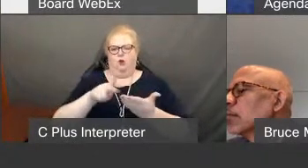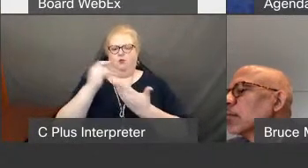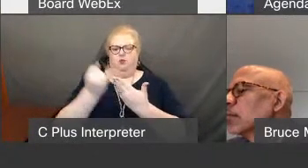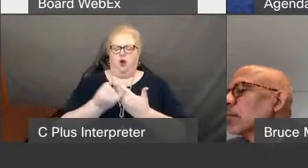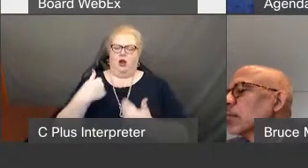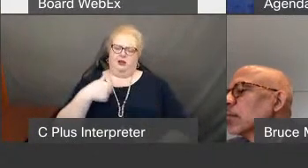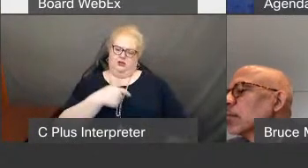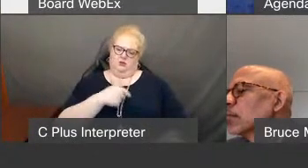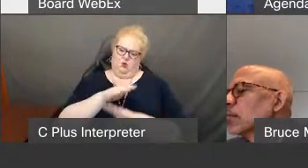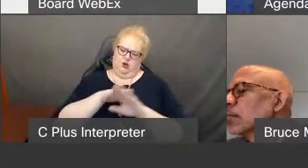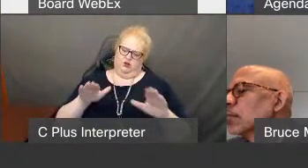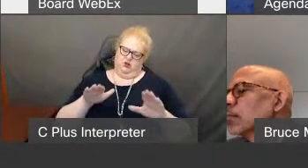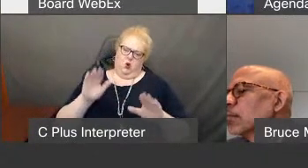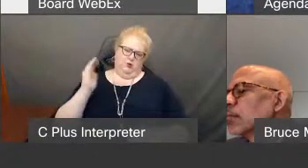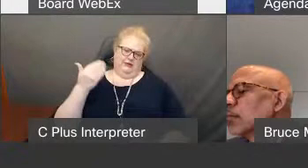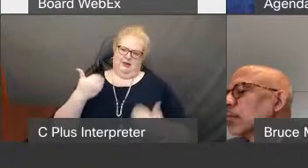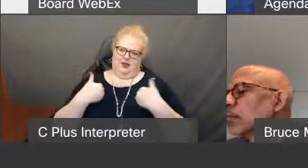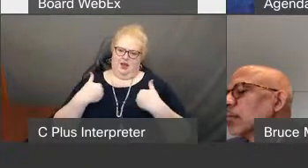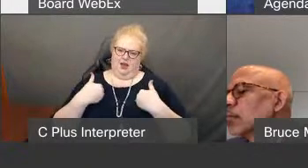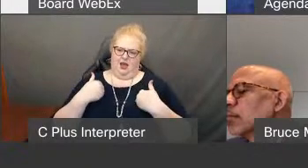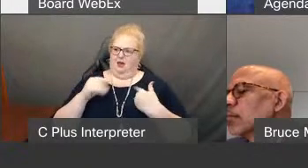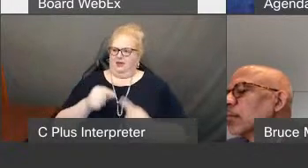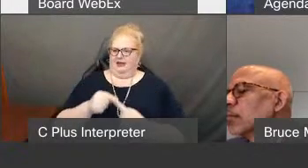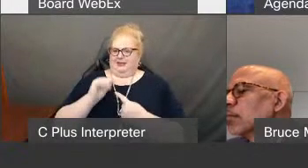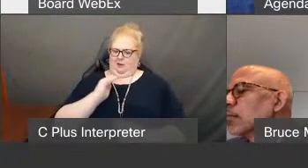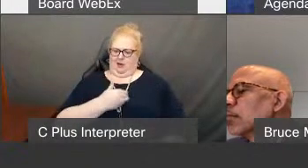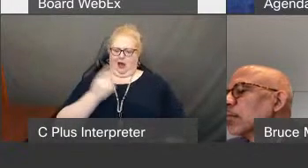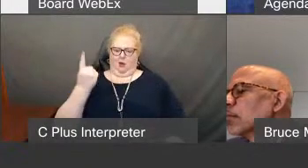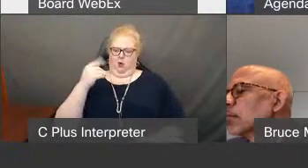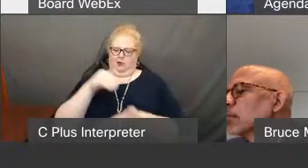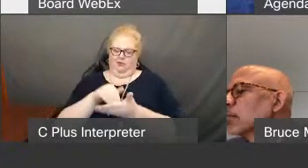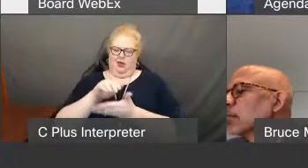don't seem to have except our $1,000,